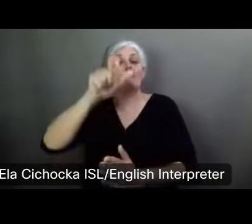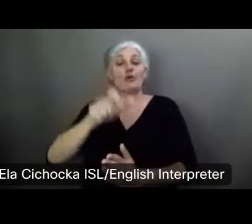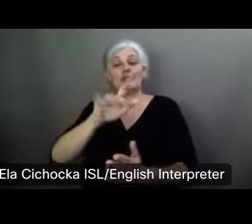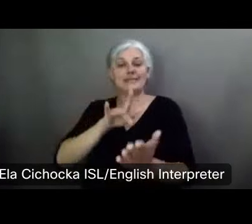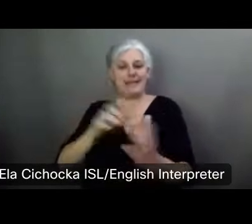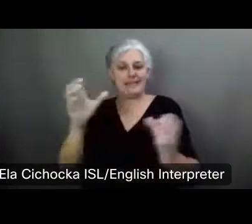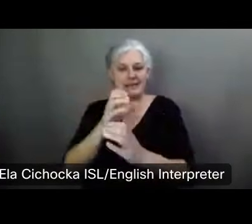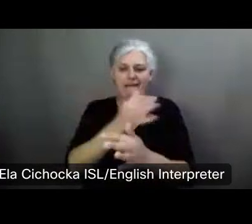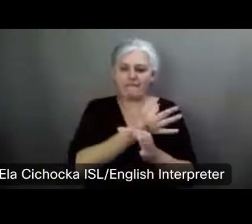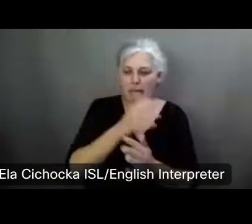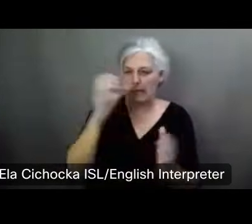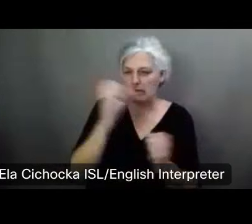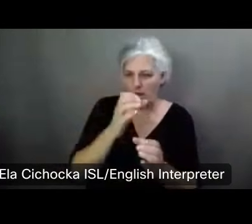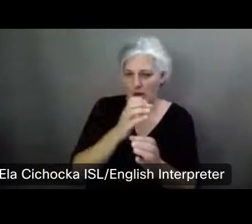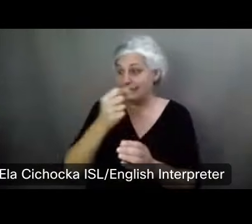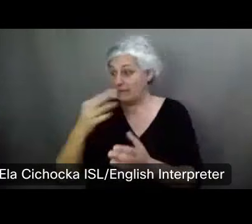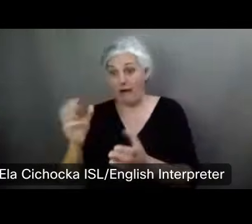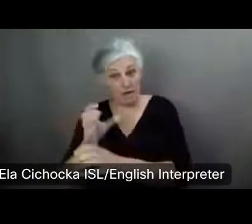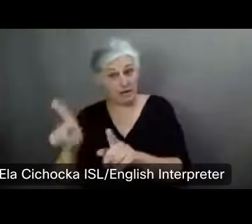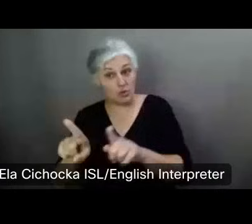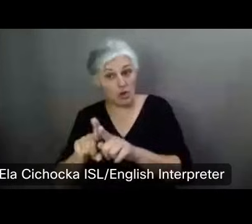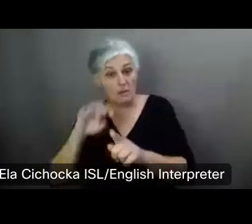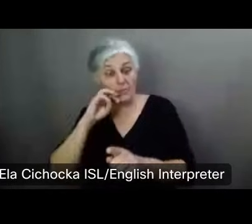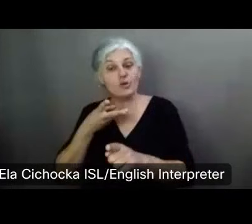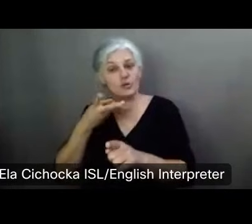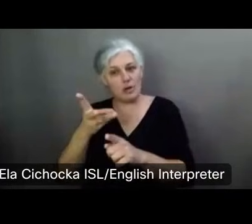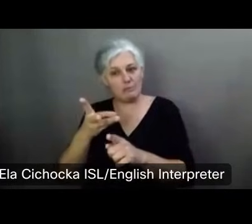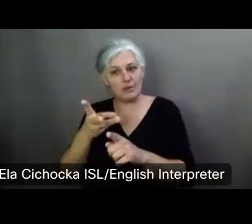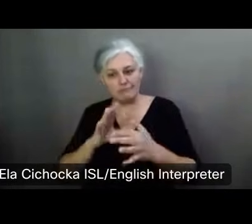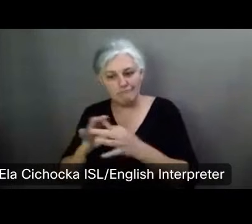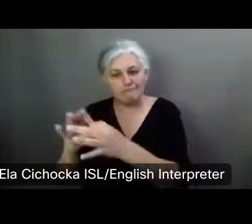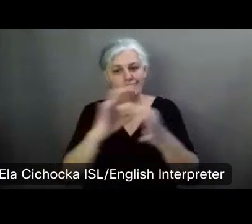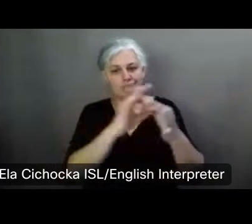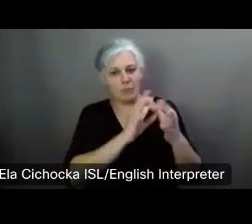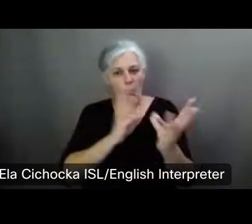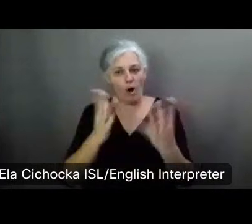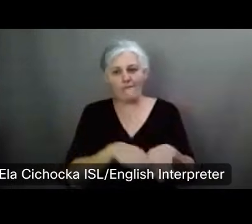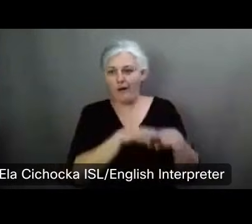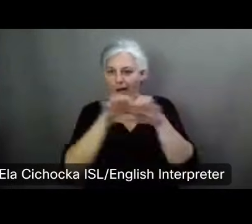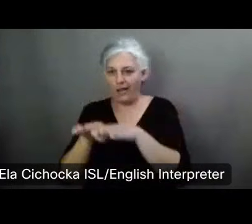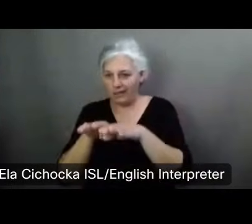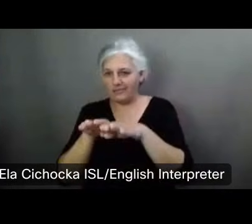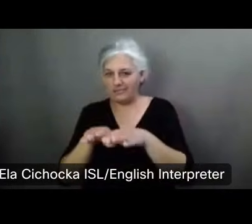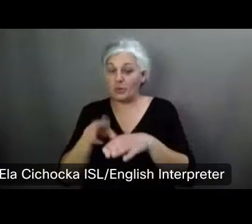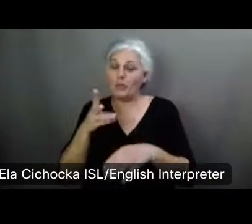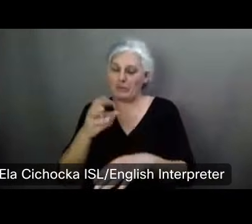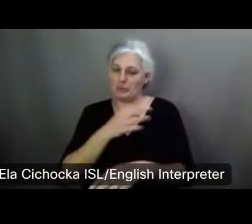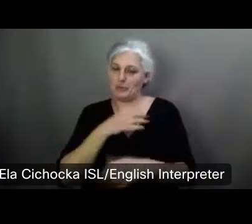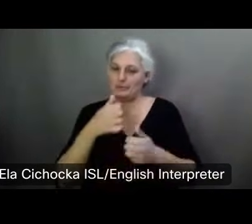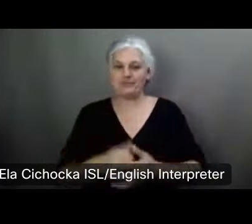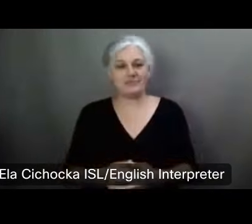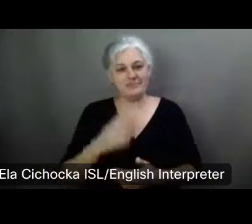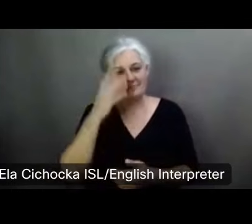family care, staff care, because it's going to be a two-way. It's a two-way exchange, so I think it's going to be good. Yeah, I